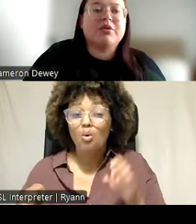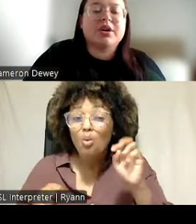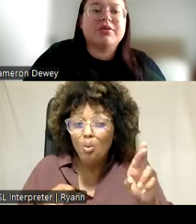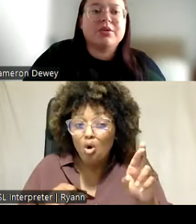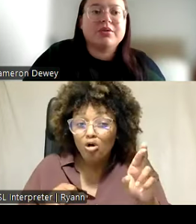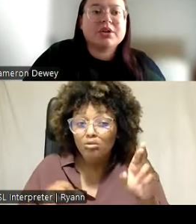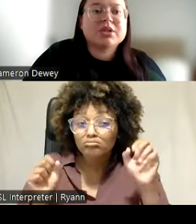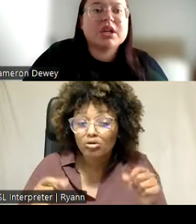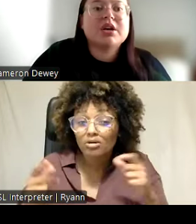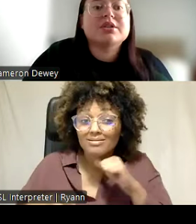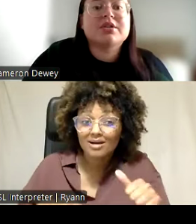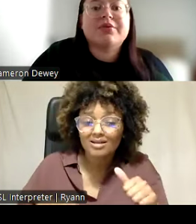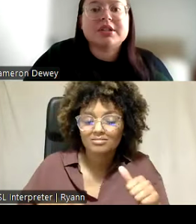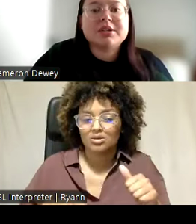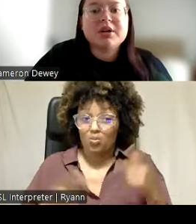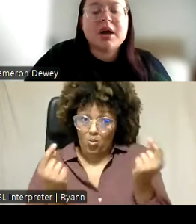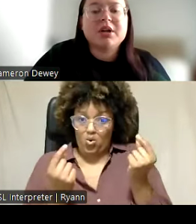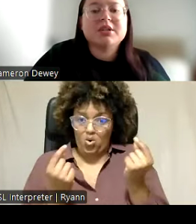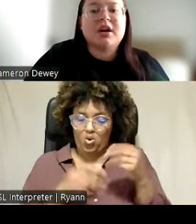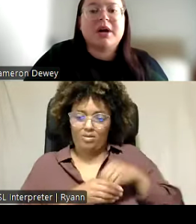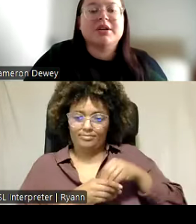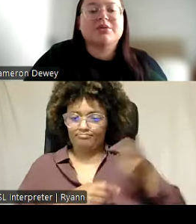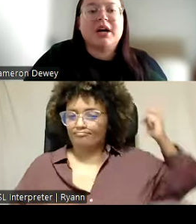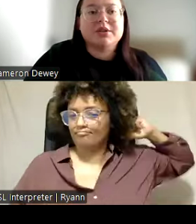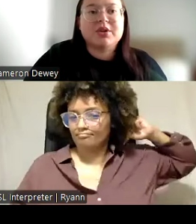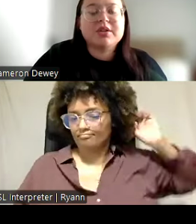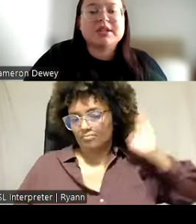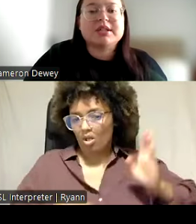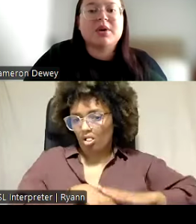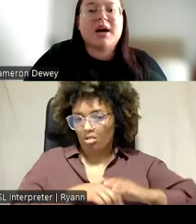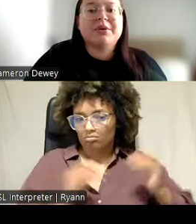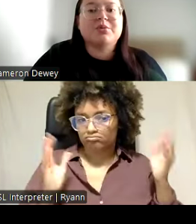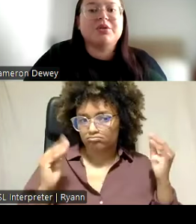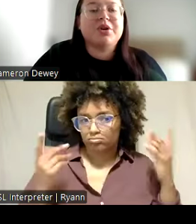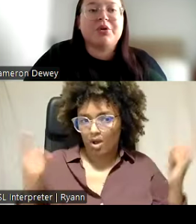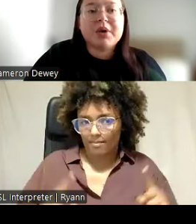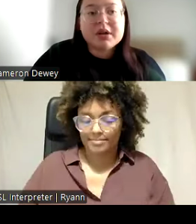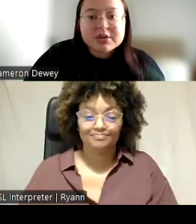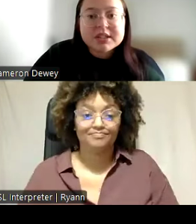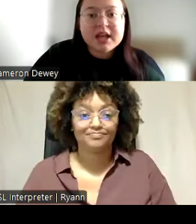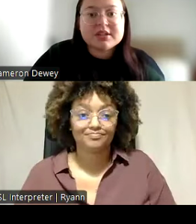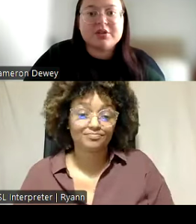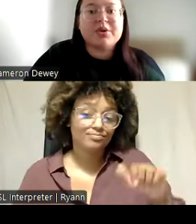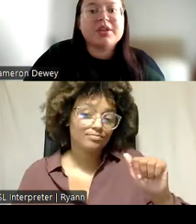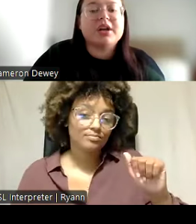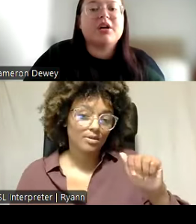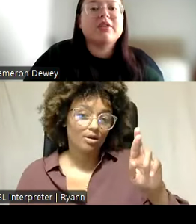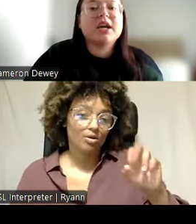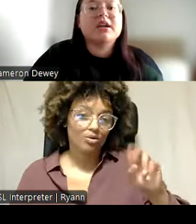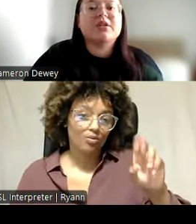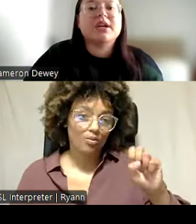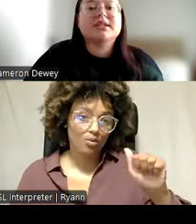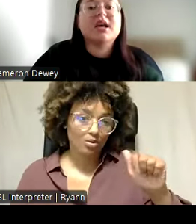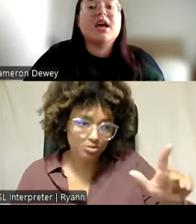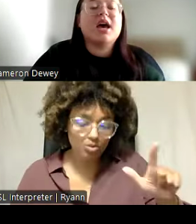to go over a few of those. So the first one I want to talk about is arousal. This is what happens when you feel your muscles tense, your breathing and heart